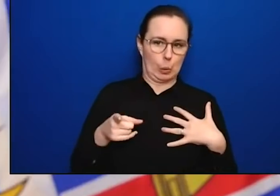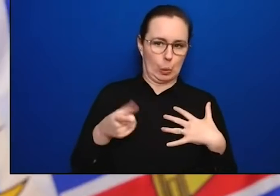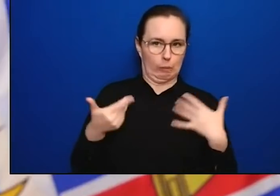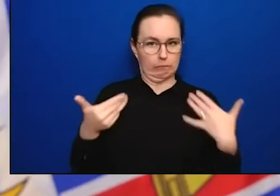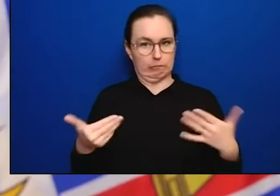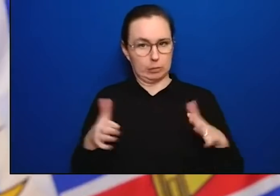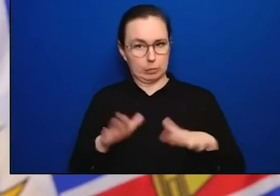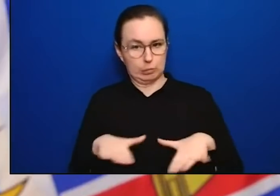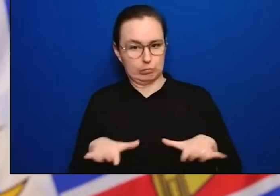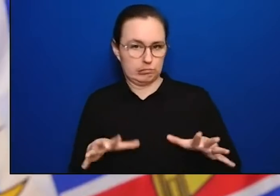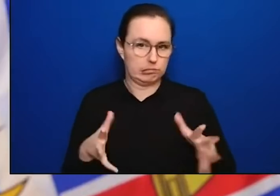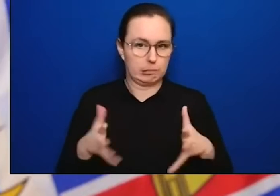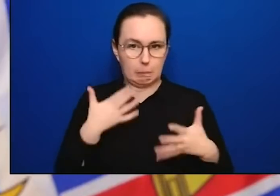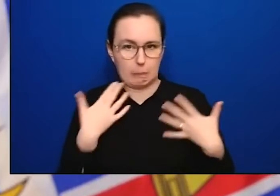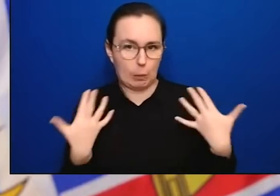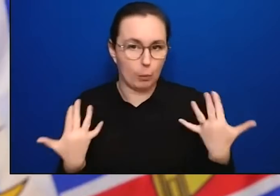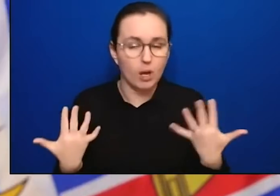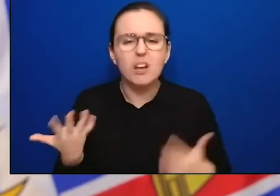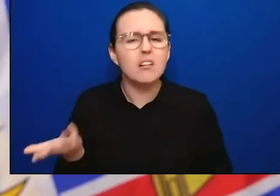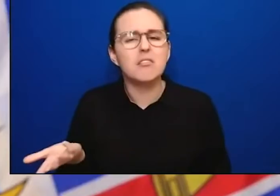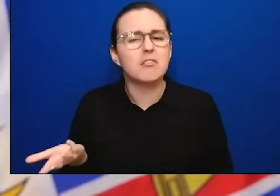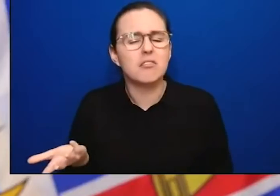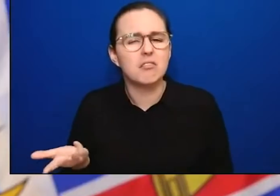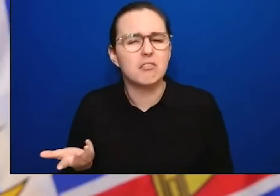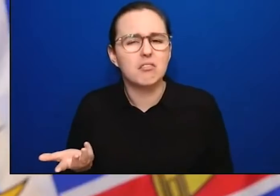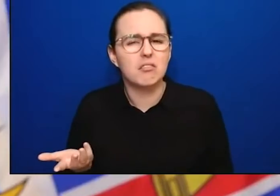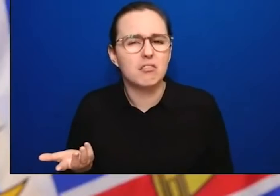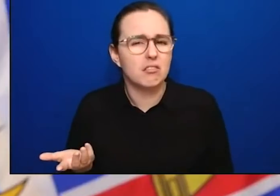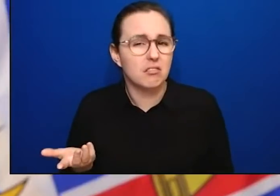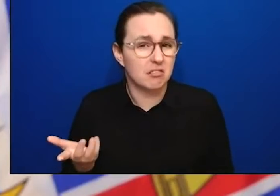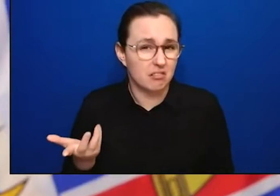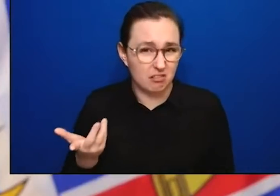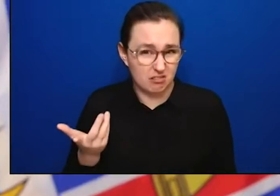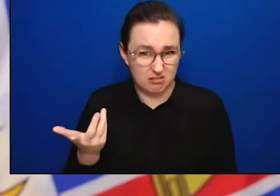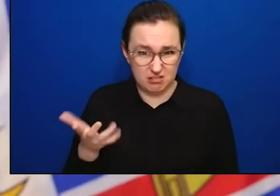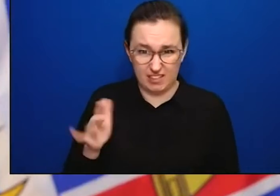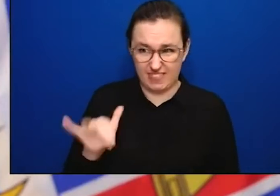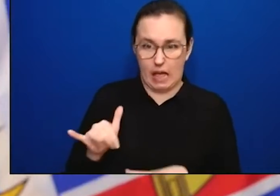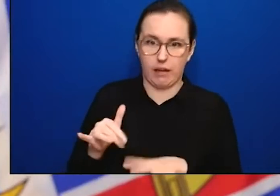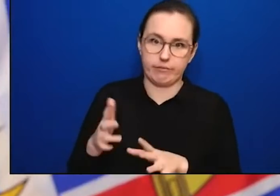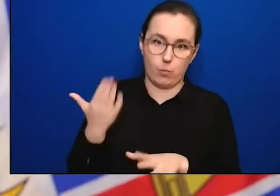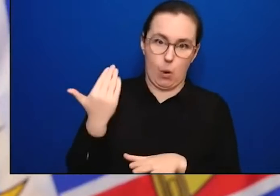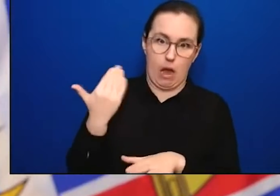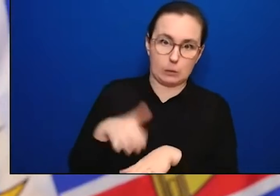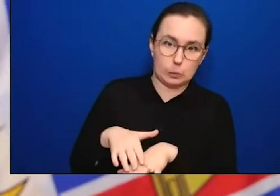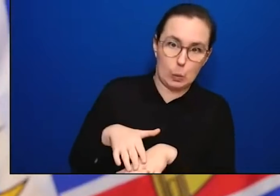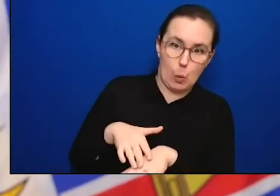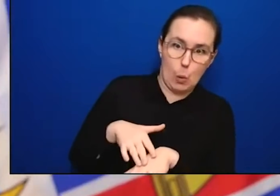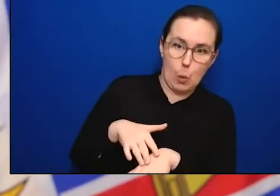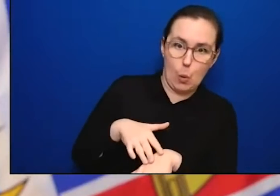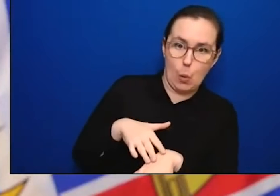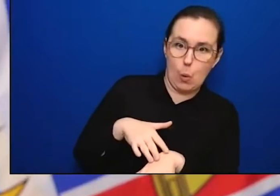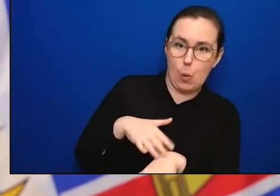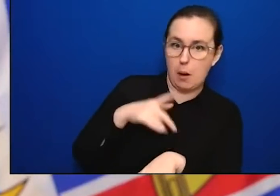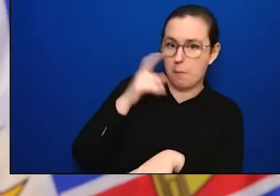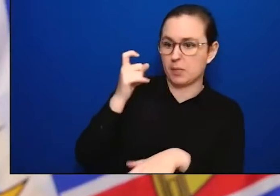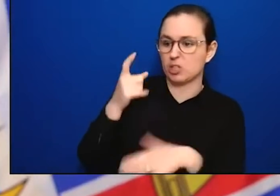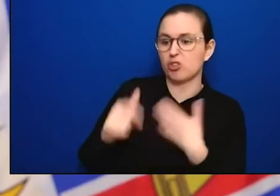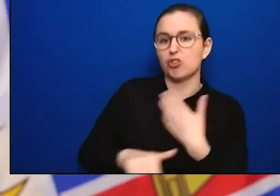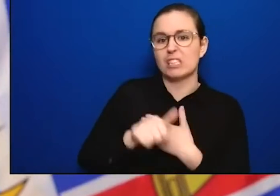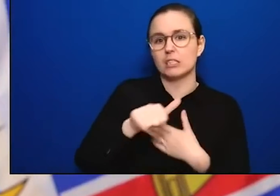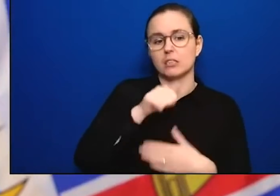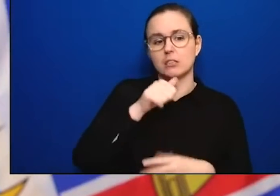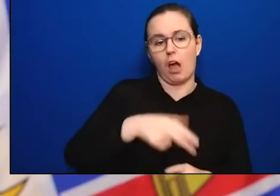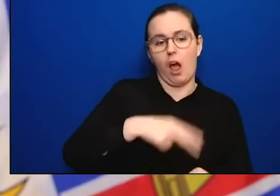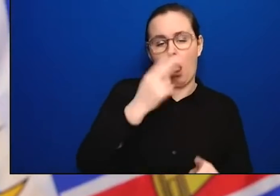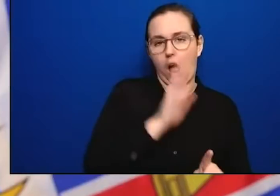just, maybe people are just not quite sure if this is the right move for their child at this point, and perhaps that will